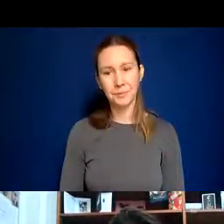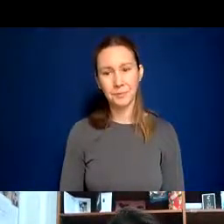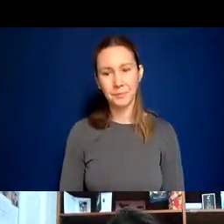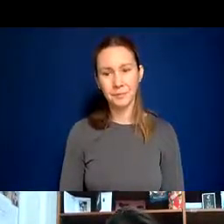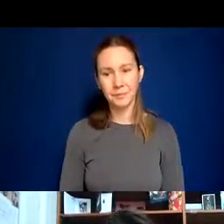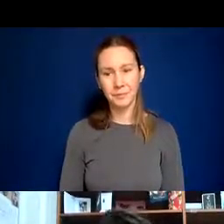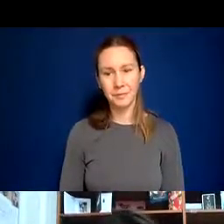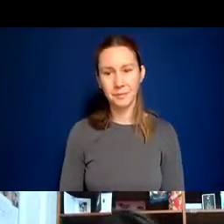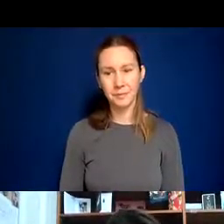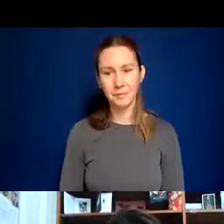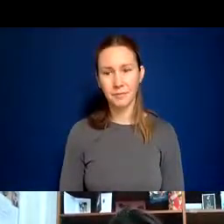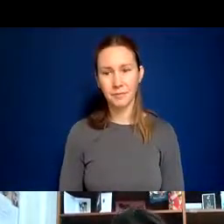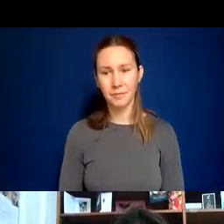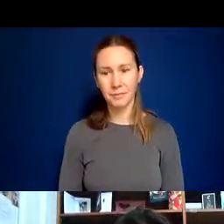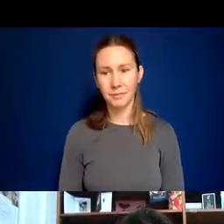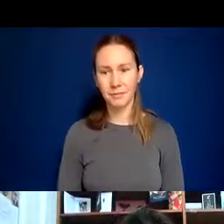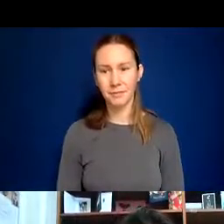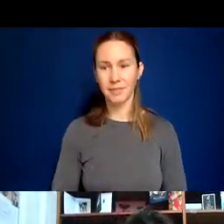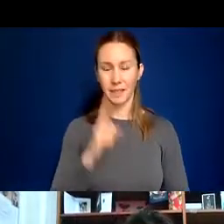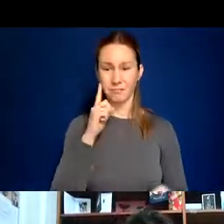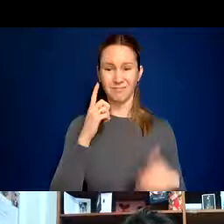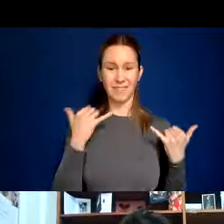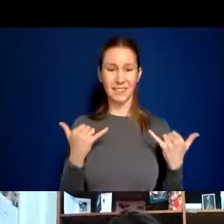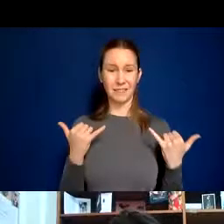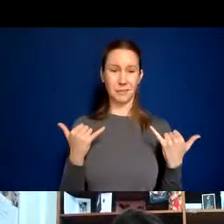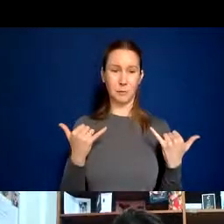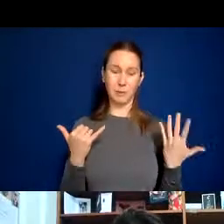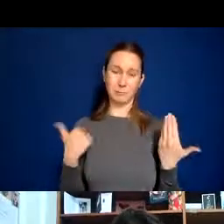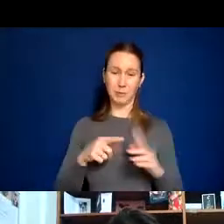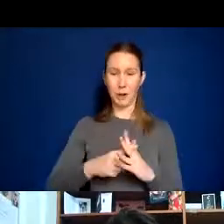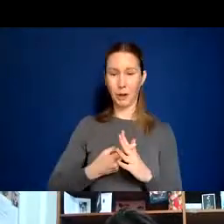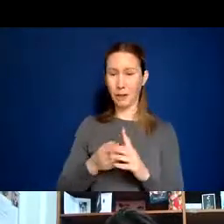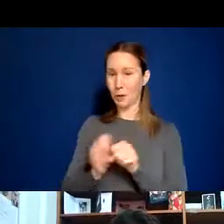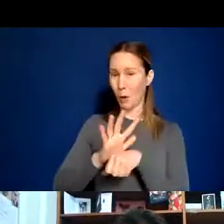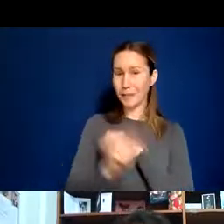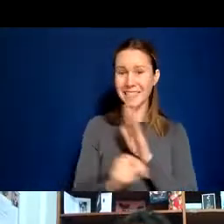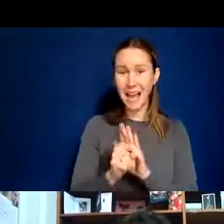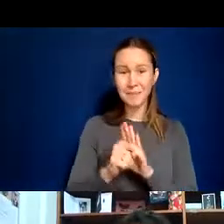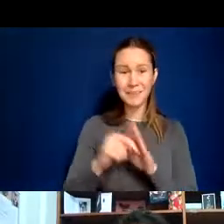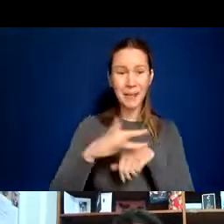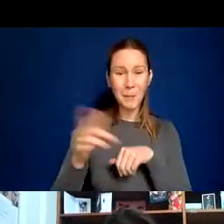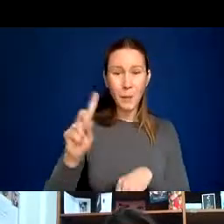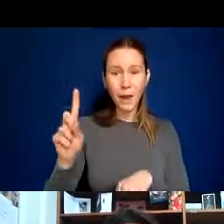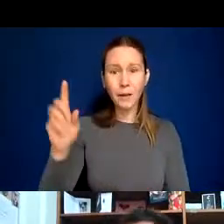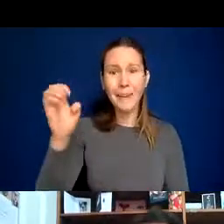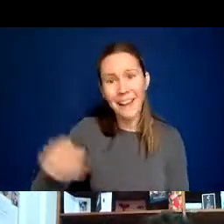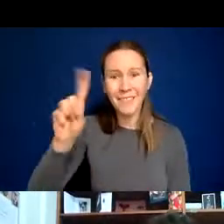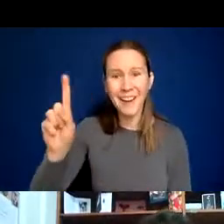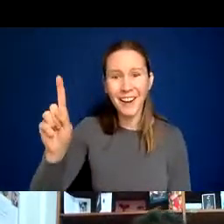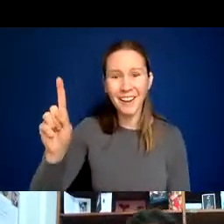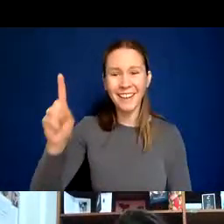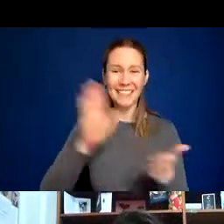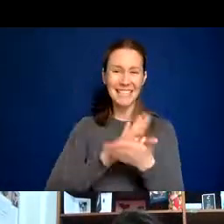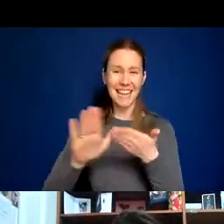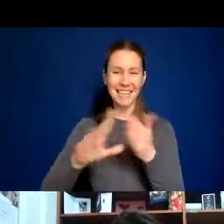and because it was birthed out of COVID times, it's available everywhere. That's the nice thing, it's remote. So